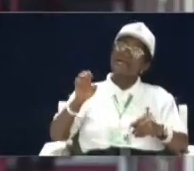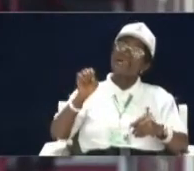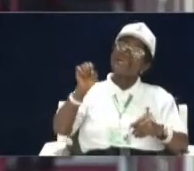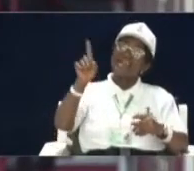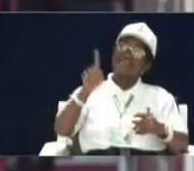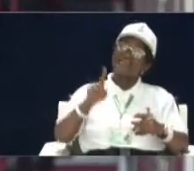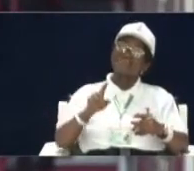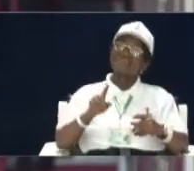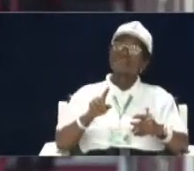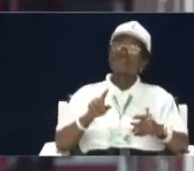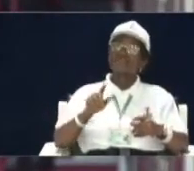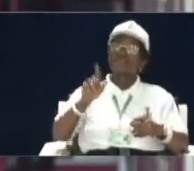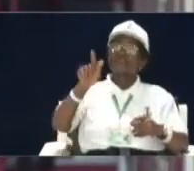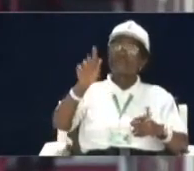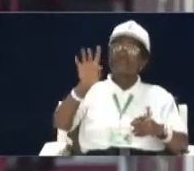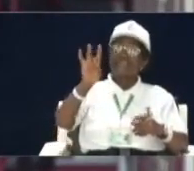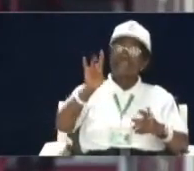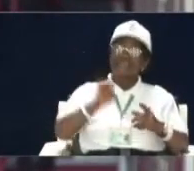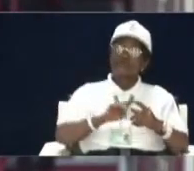to